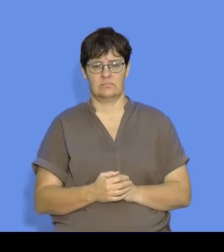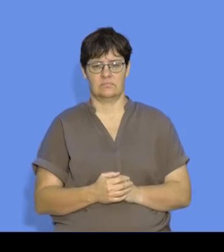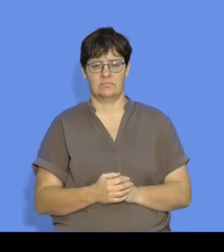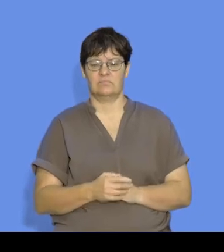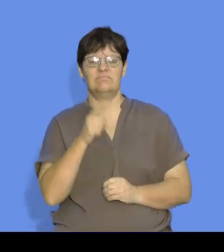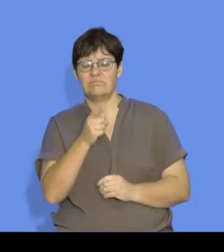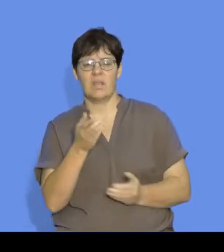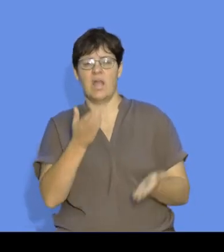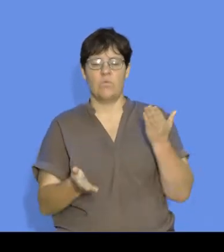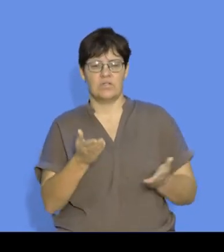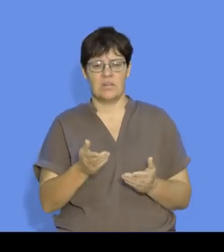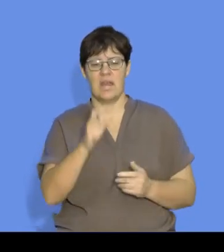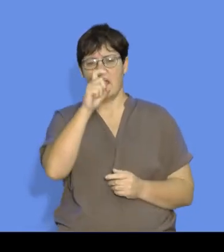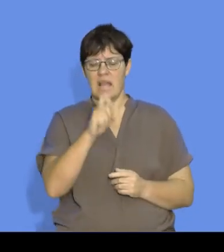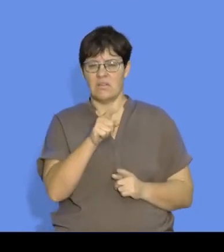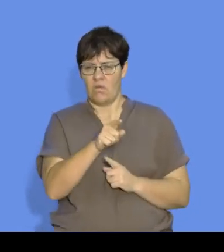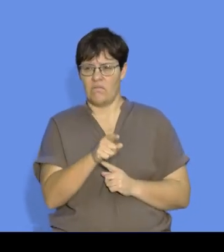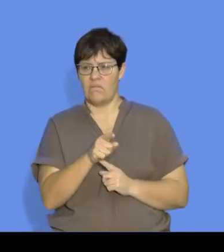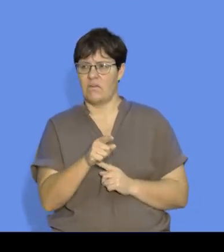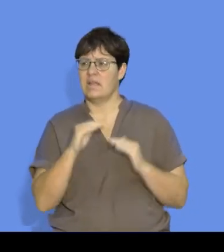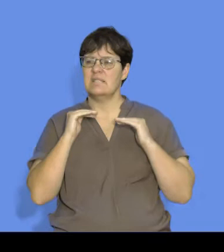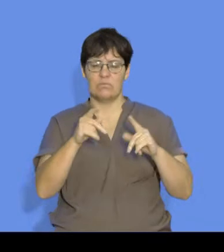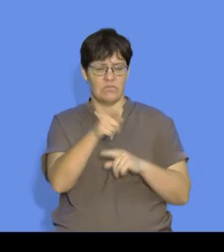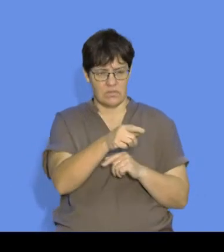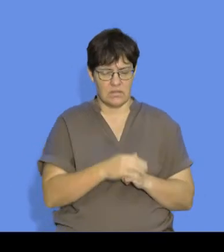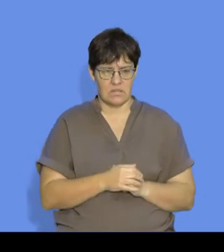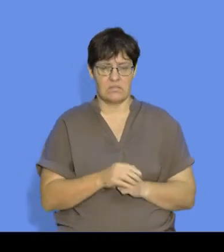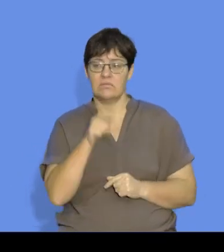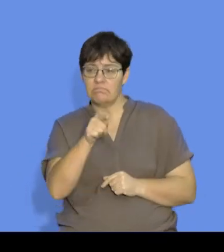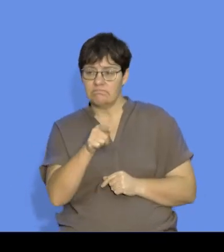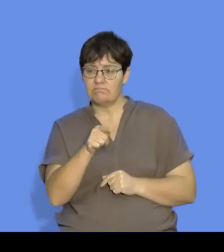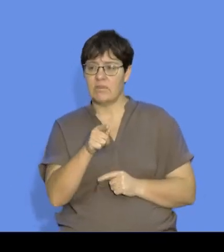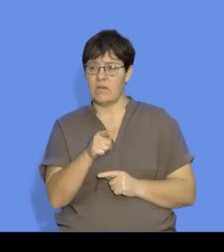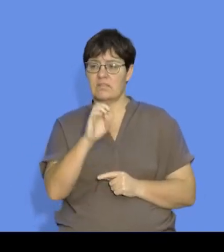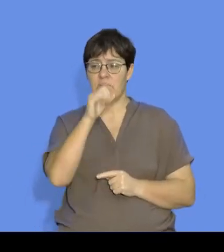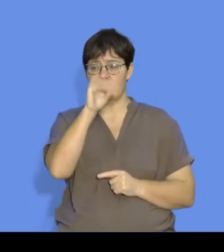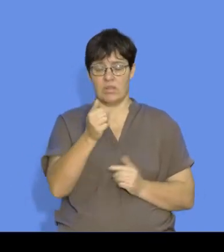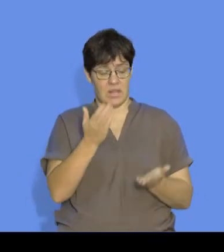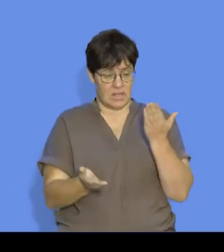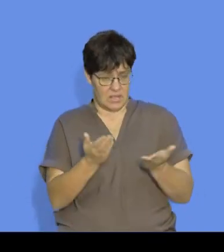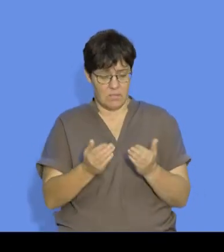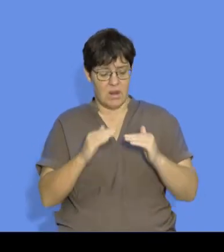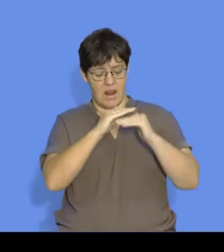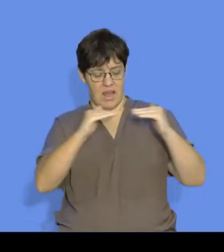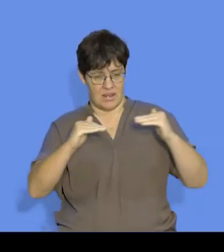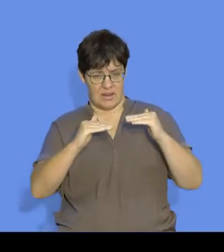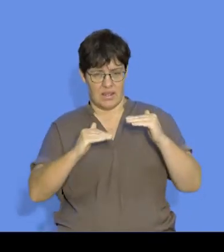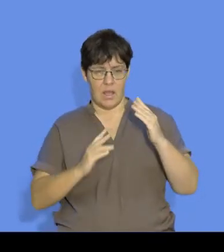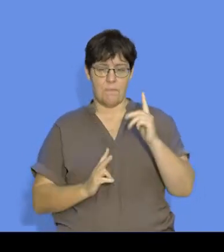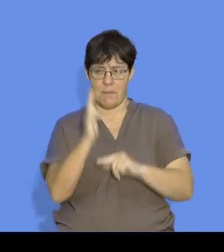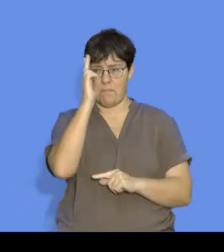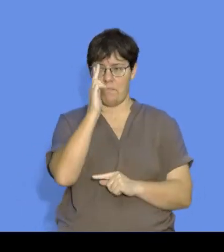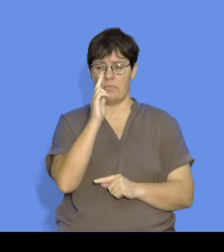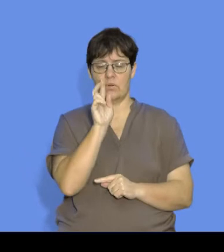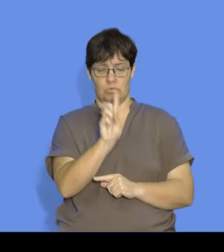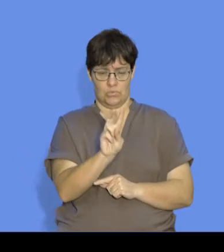And then what is the equation of the axis of symmetry of this? The axis of symmetry is normally the line that cuts the